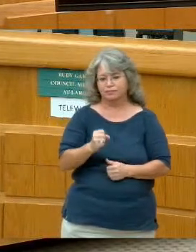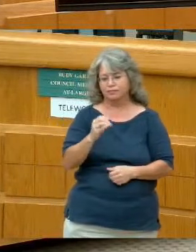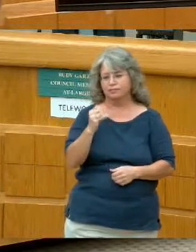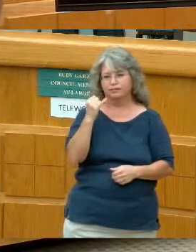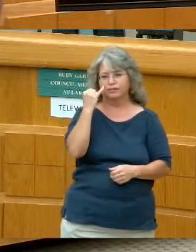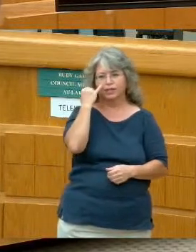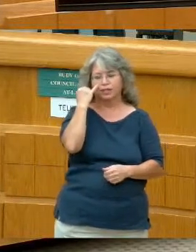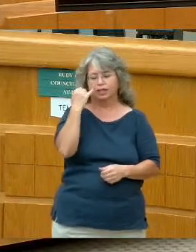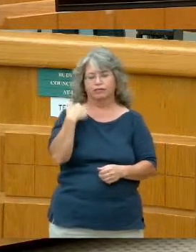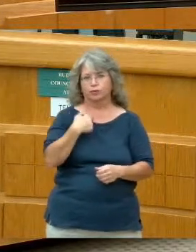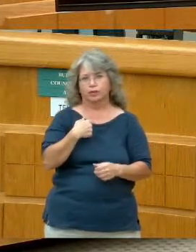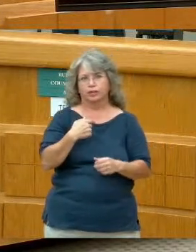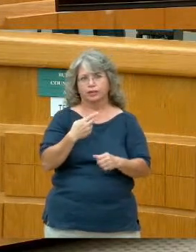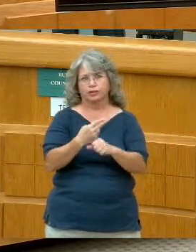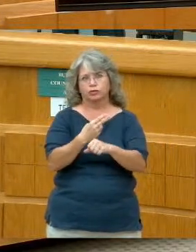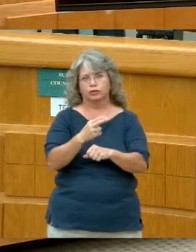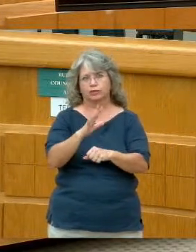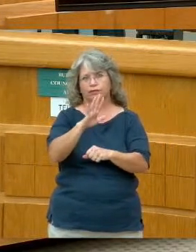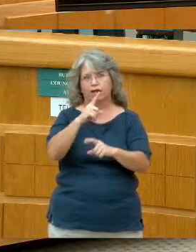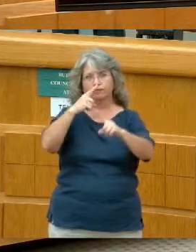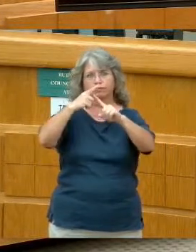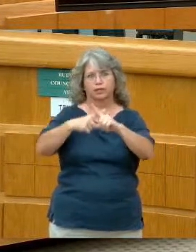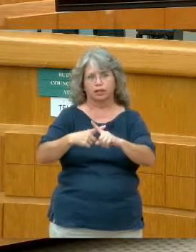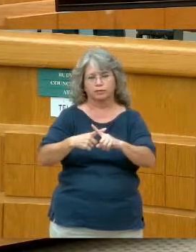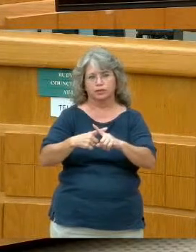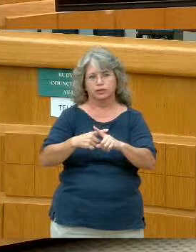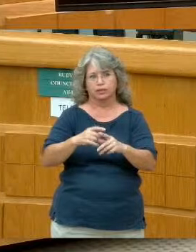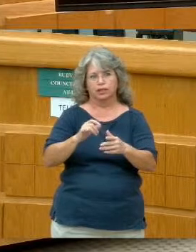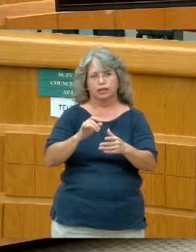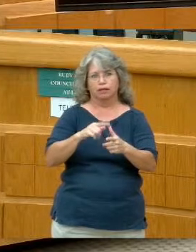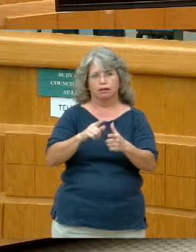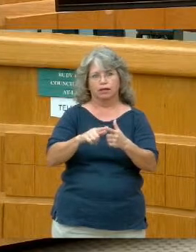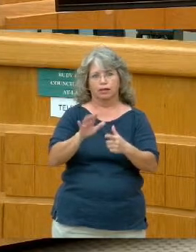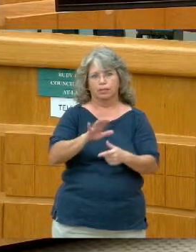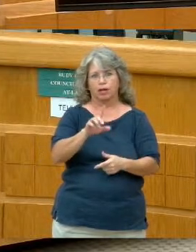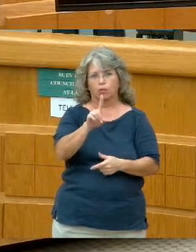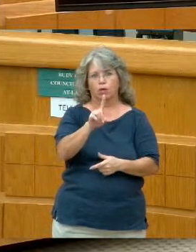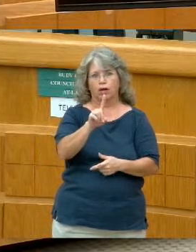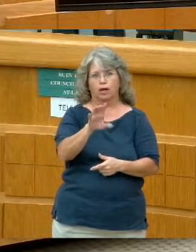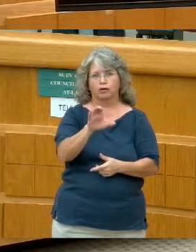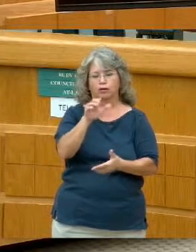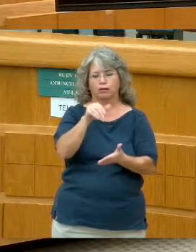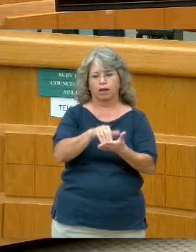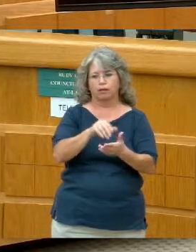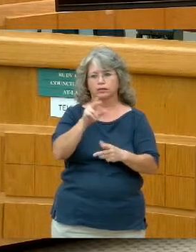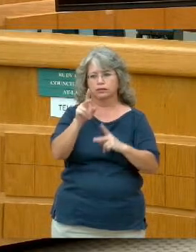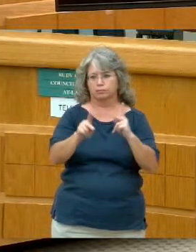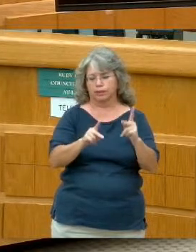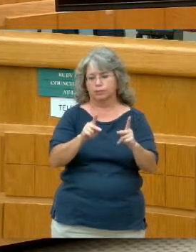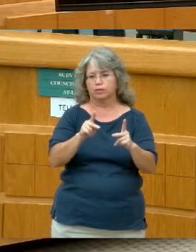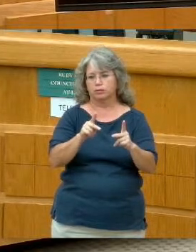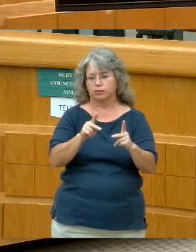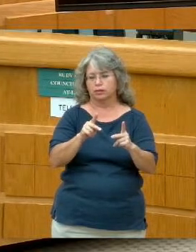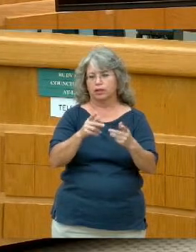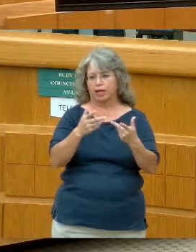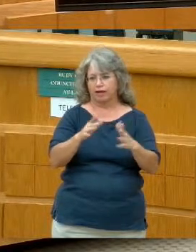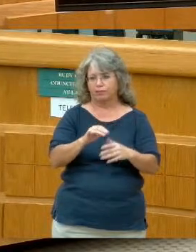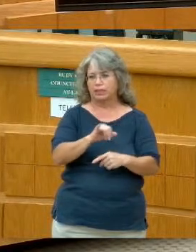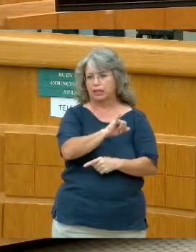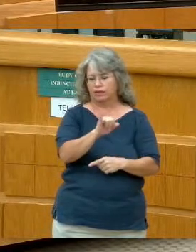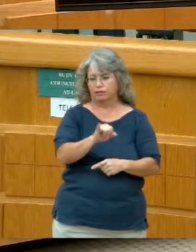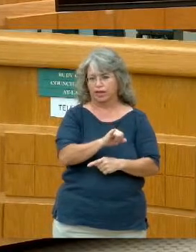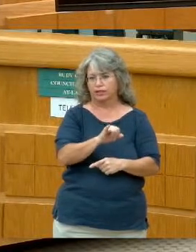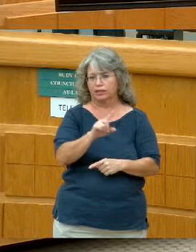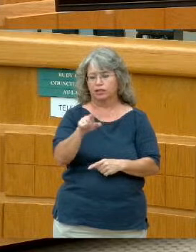So if you go with the 5X thing, then you're looking at 100,000 people in the coastal bend that have been infected, and only